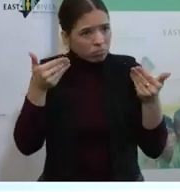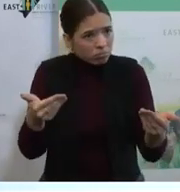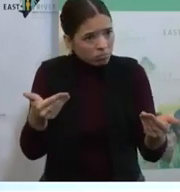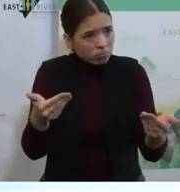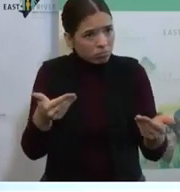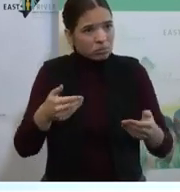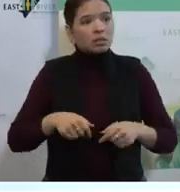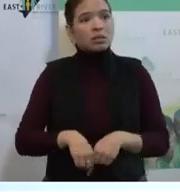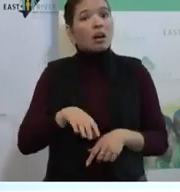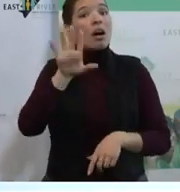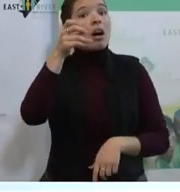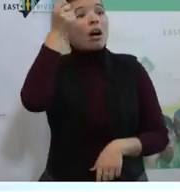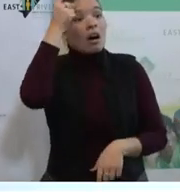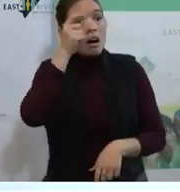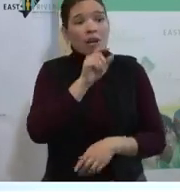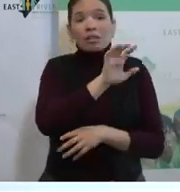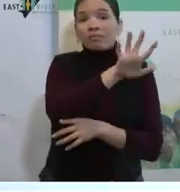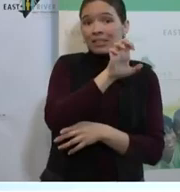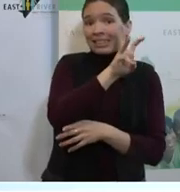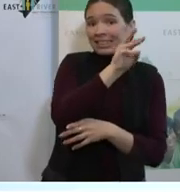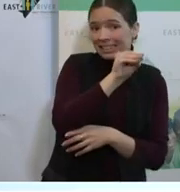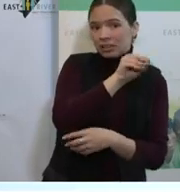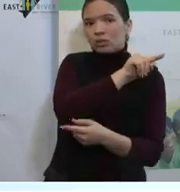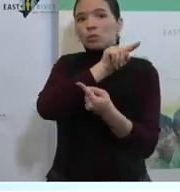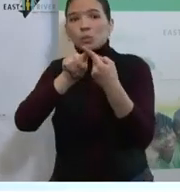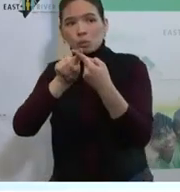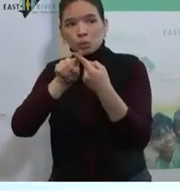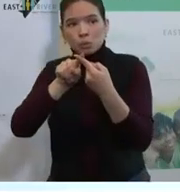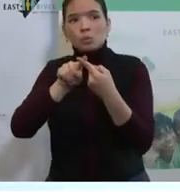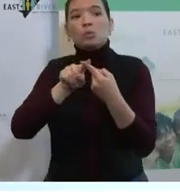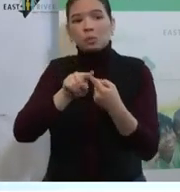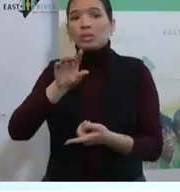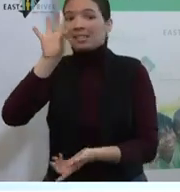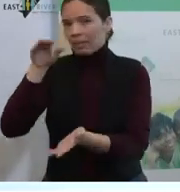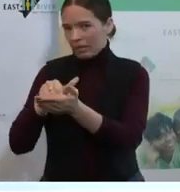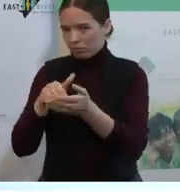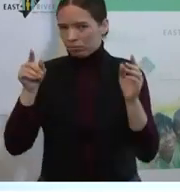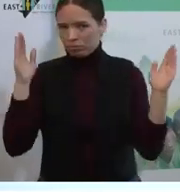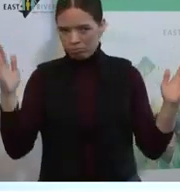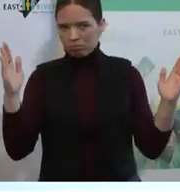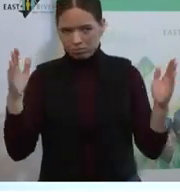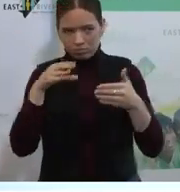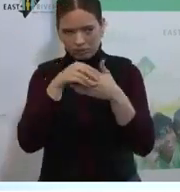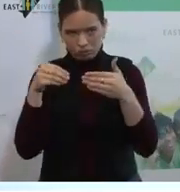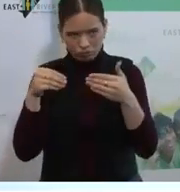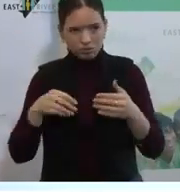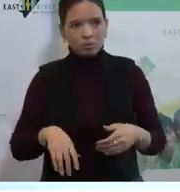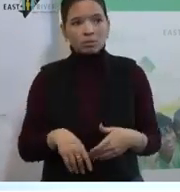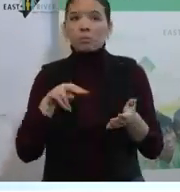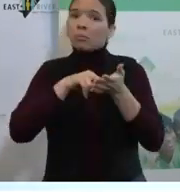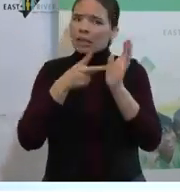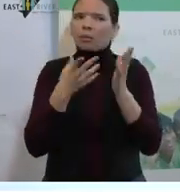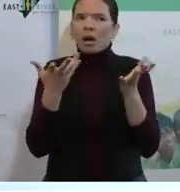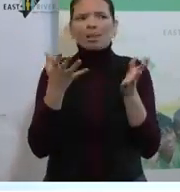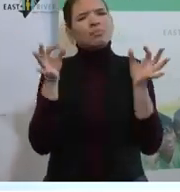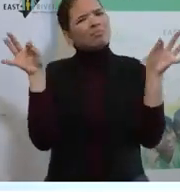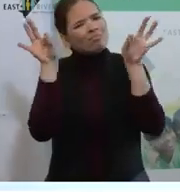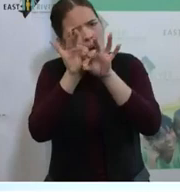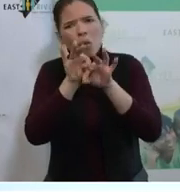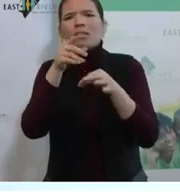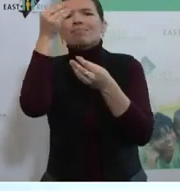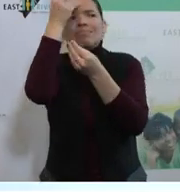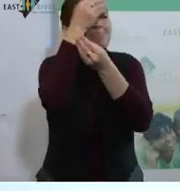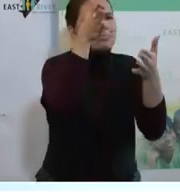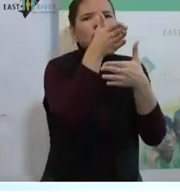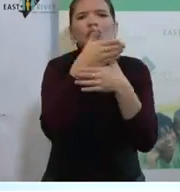$560,000 to $9,000. So can everybody commit to telling somebody about this? To making sure that when they file, and